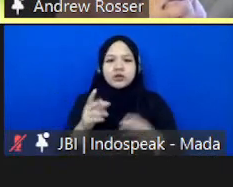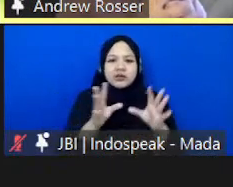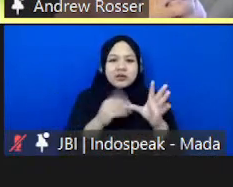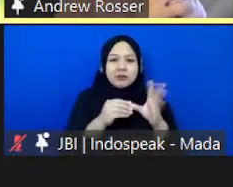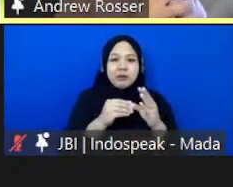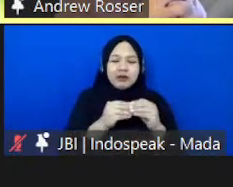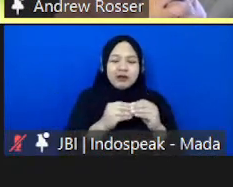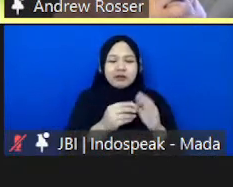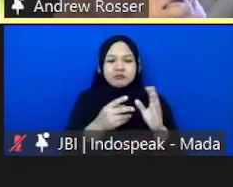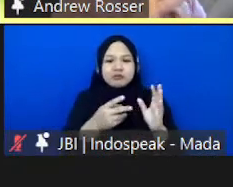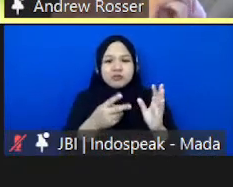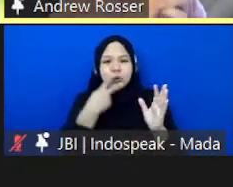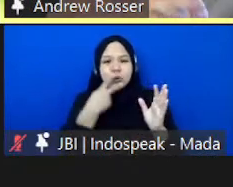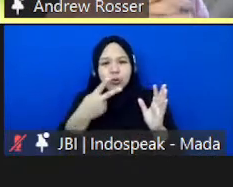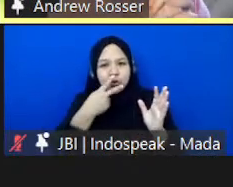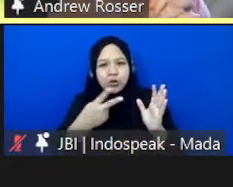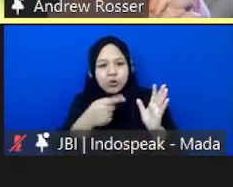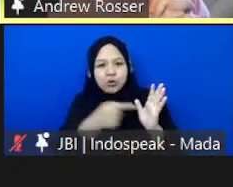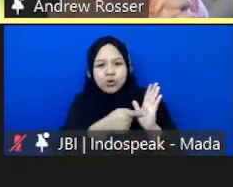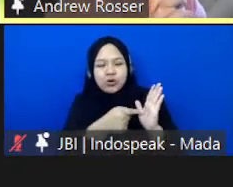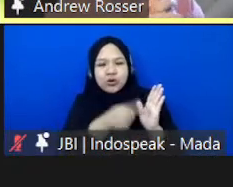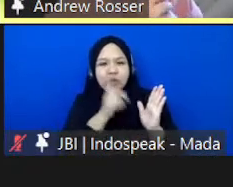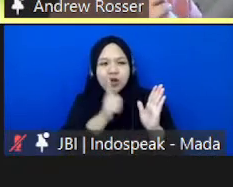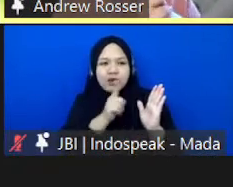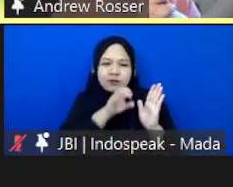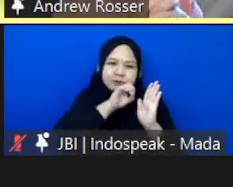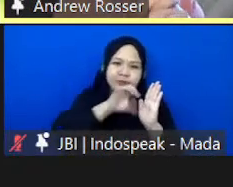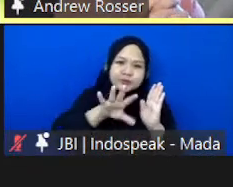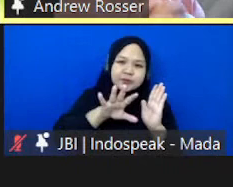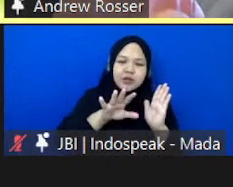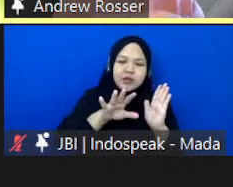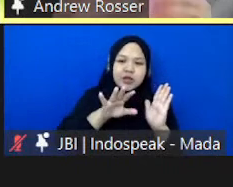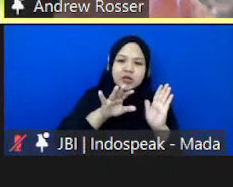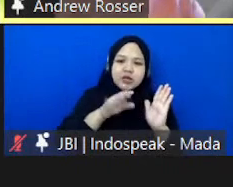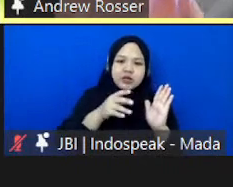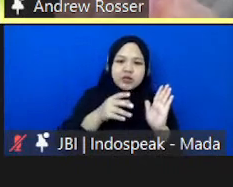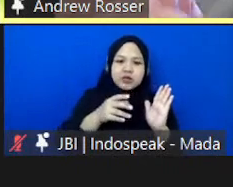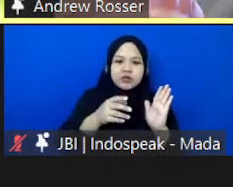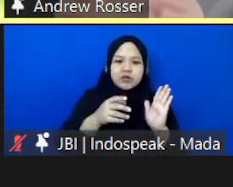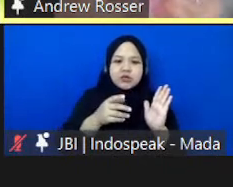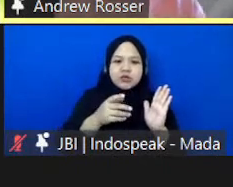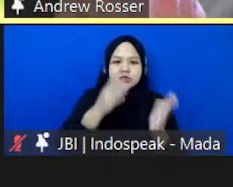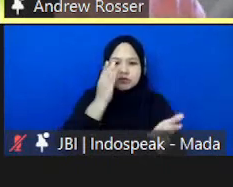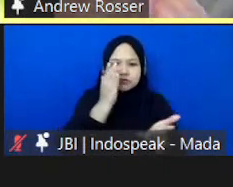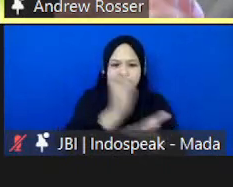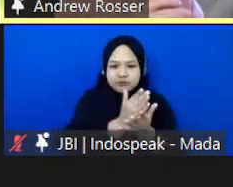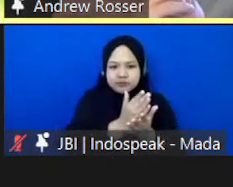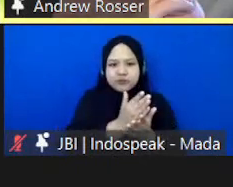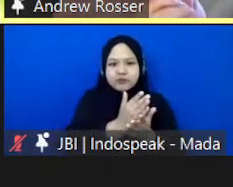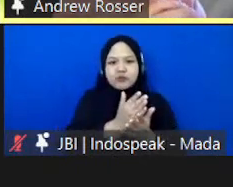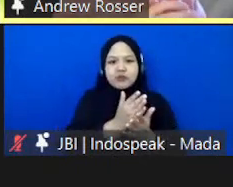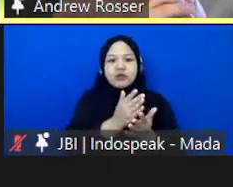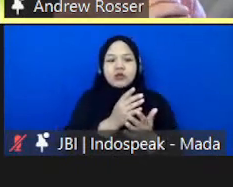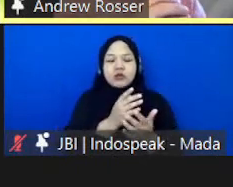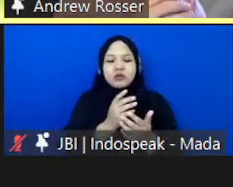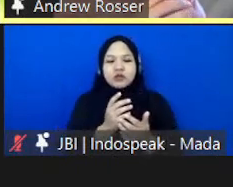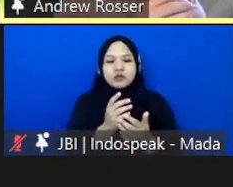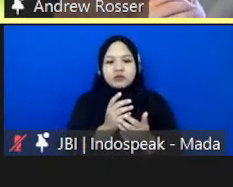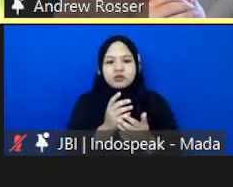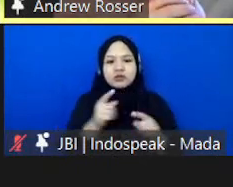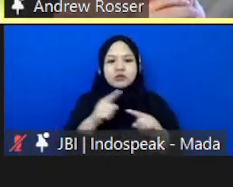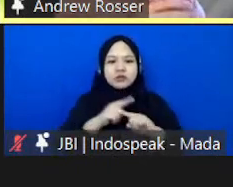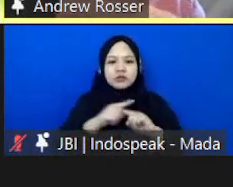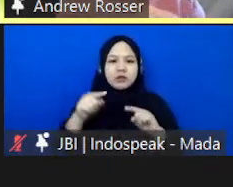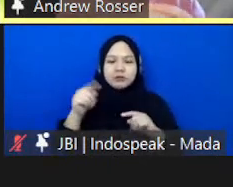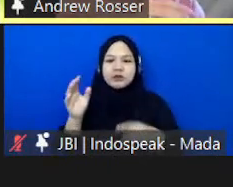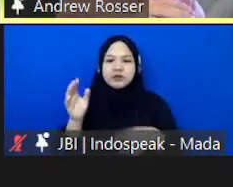become more strongly worded, but otherwise not a great deal of change has